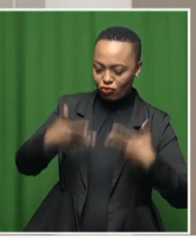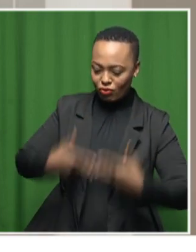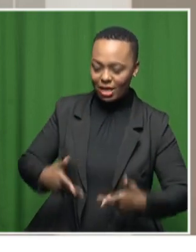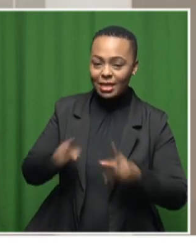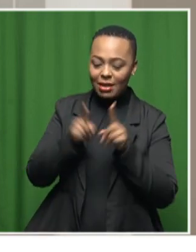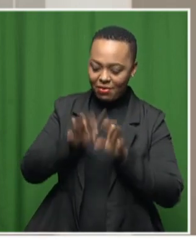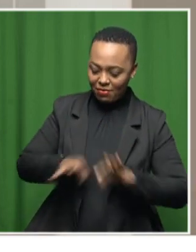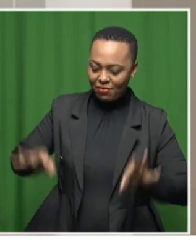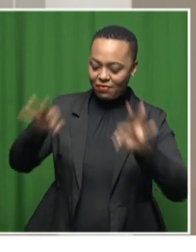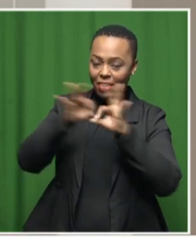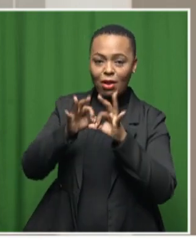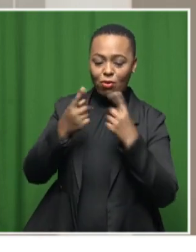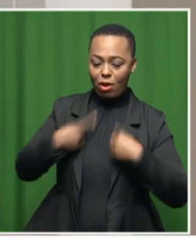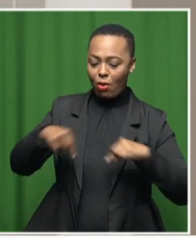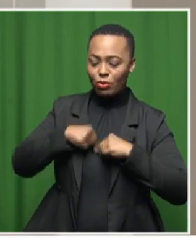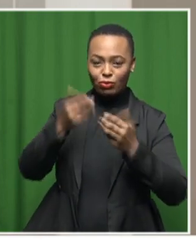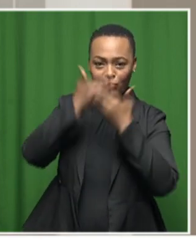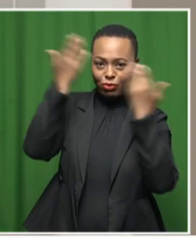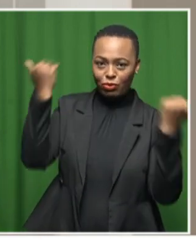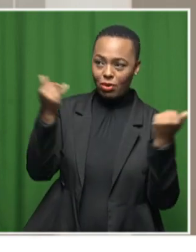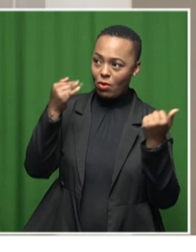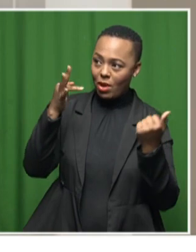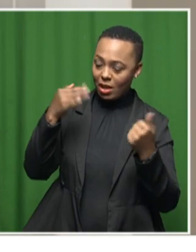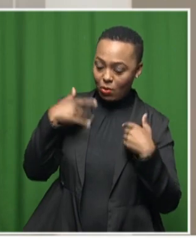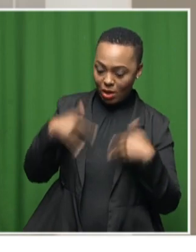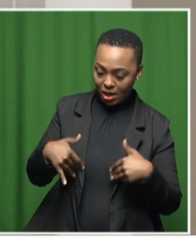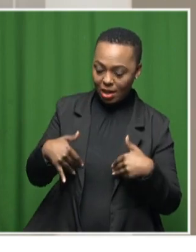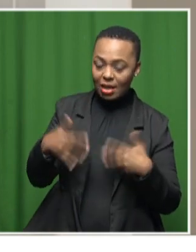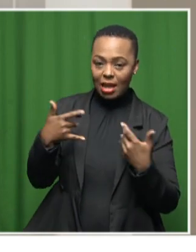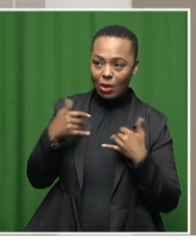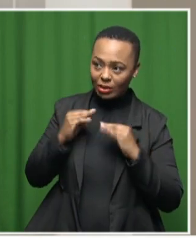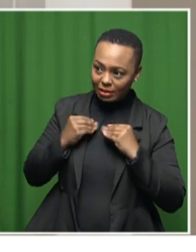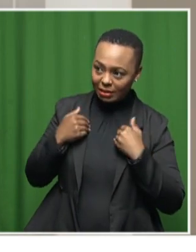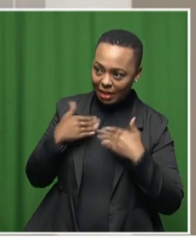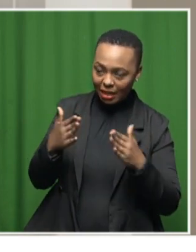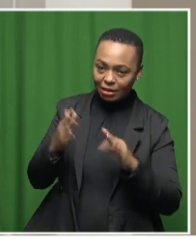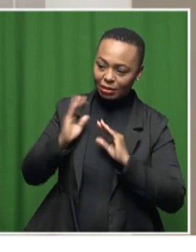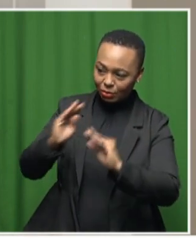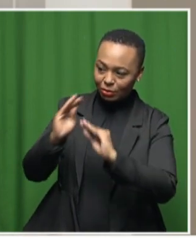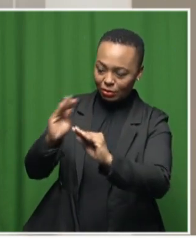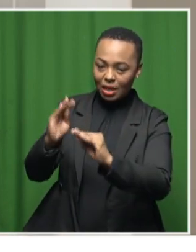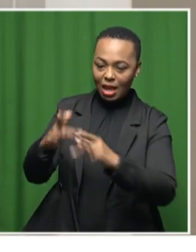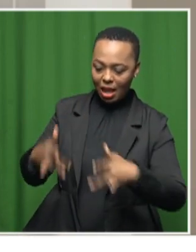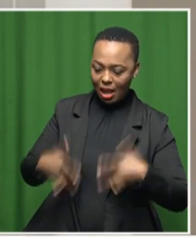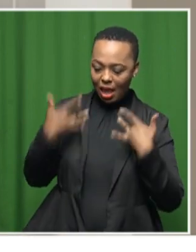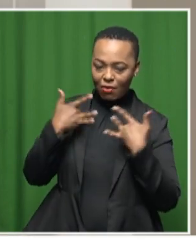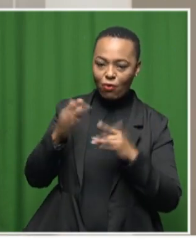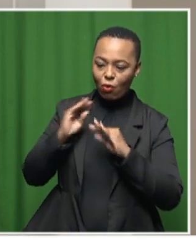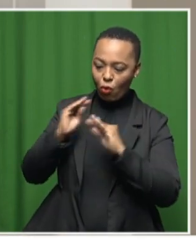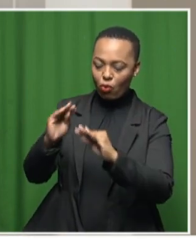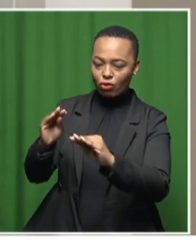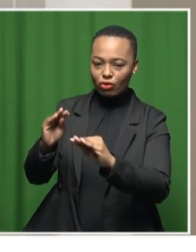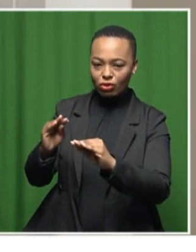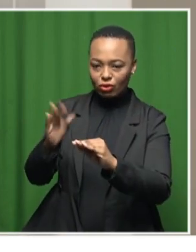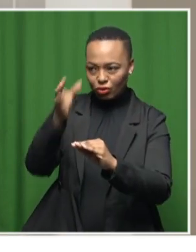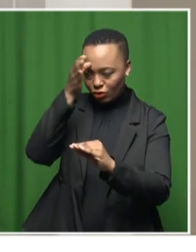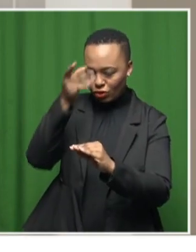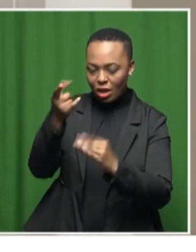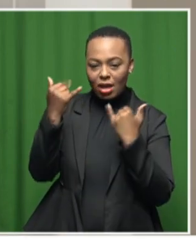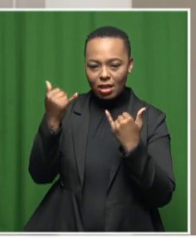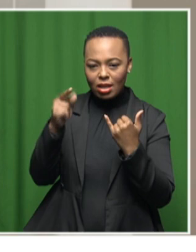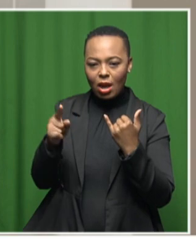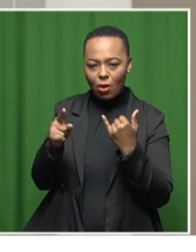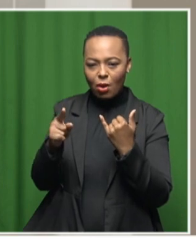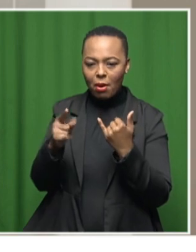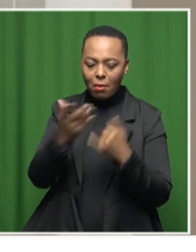I originally started my journey as a life coach, what have happened is that, I woke up one morning and I was Mrs. Volkwyn,